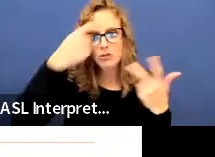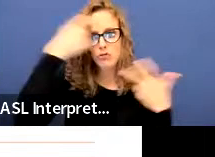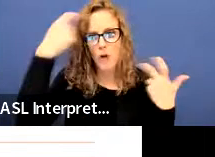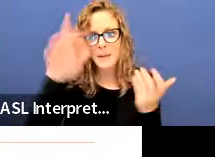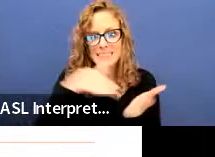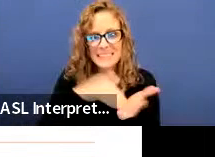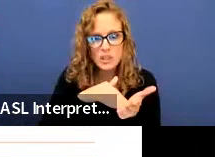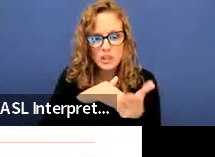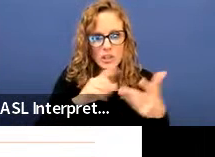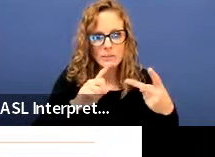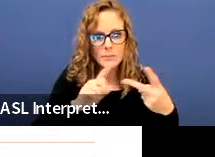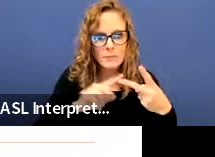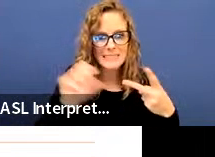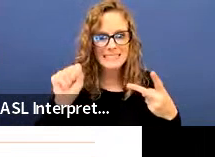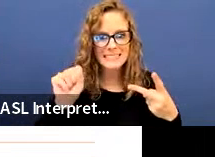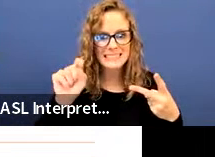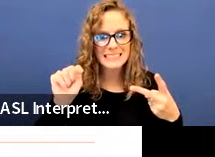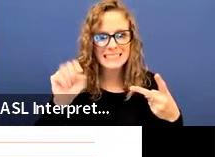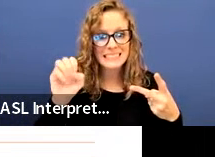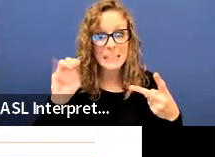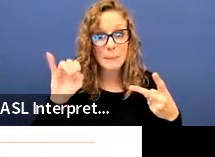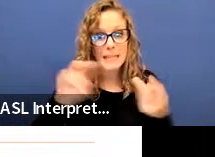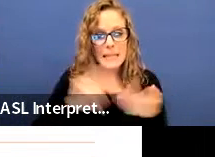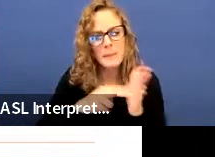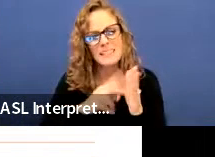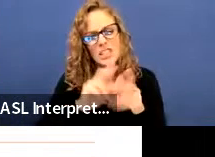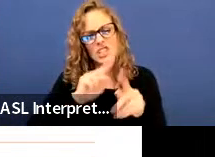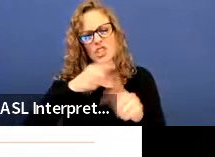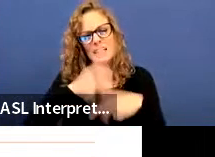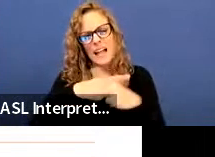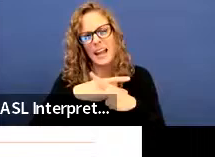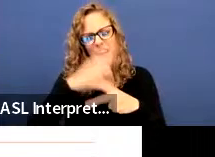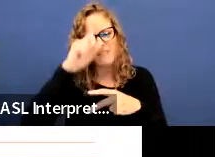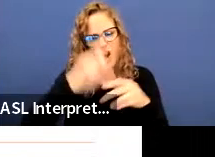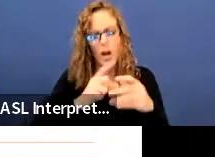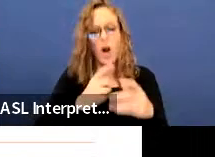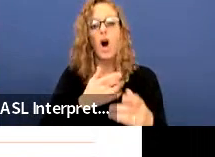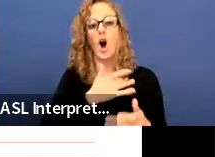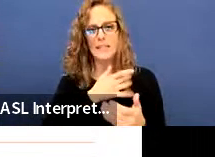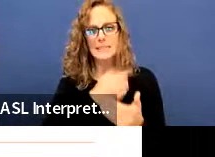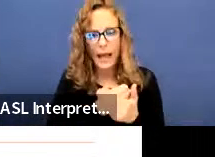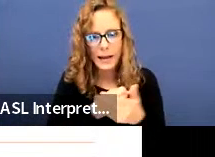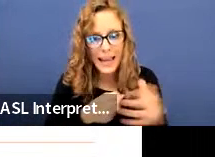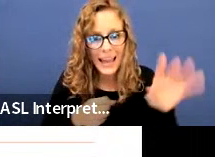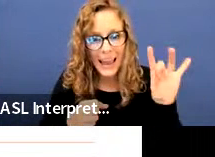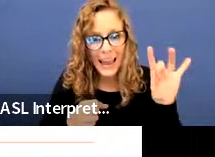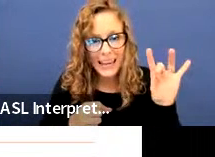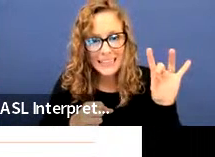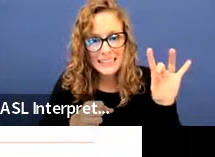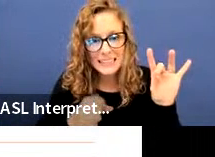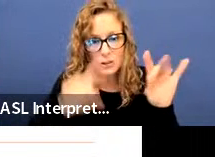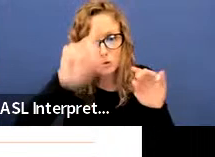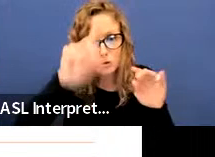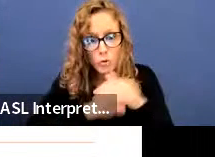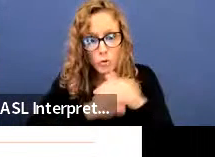attack, 8 stroke centers, and 2 behavioral health facilities. And there are